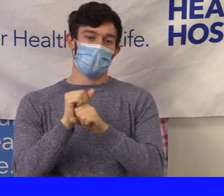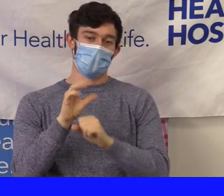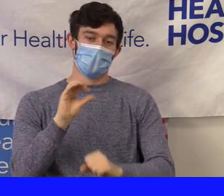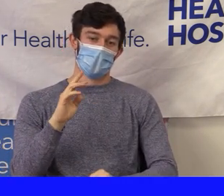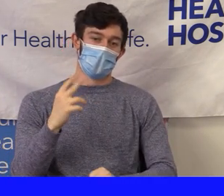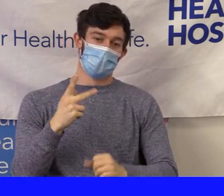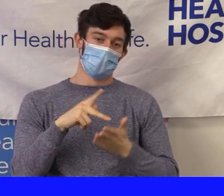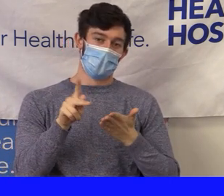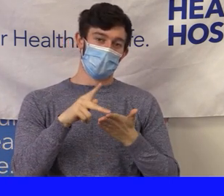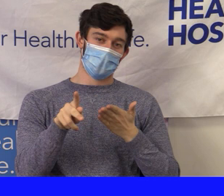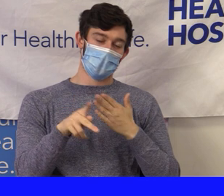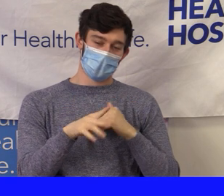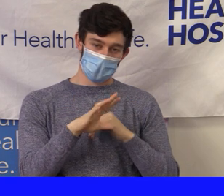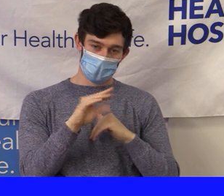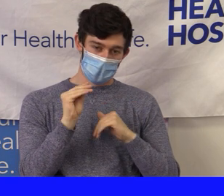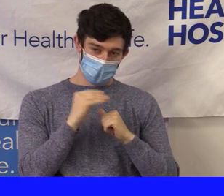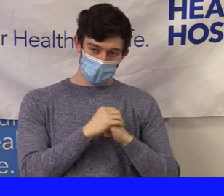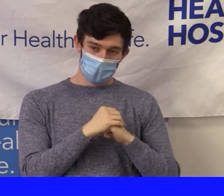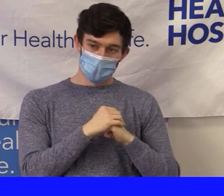payments.